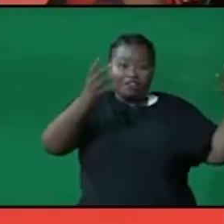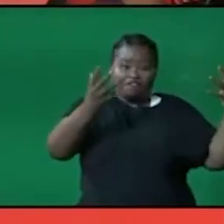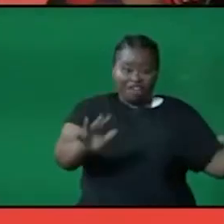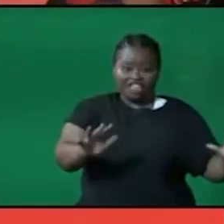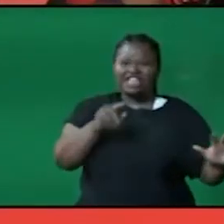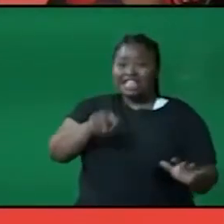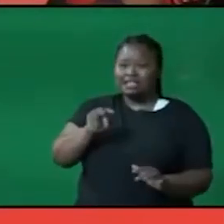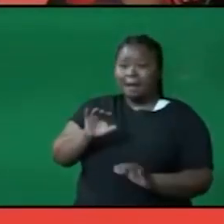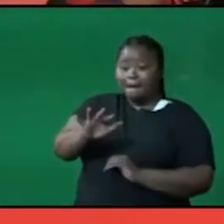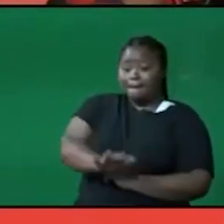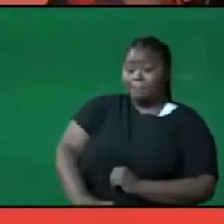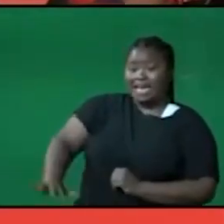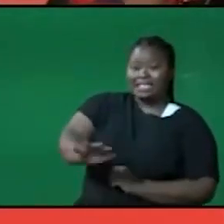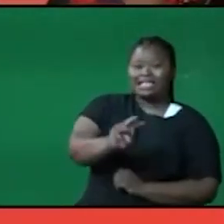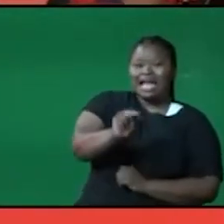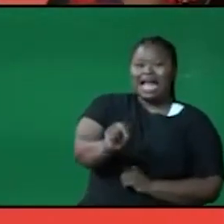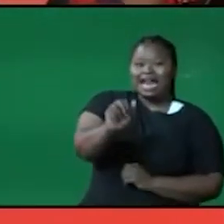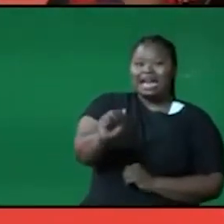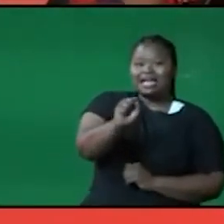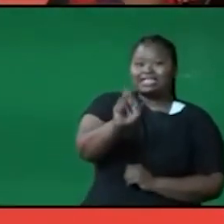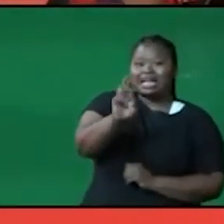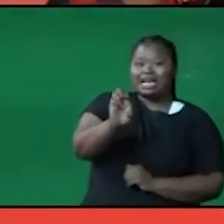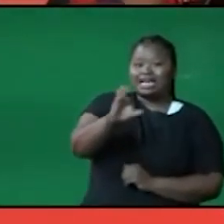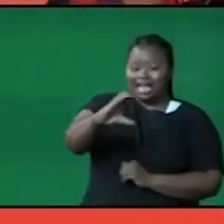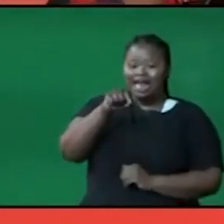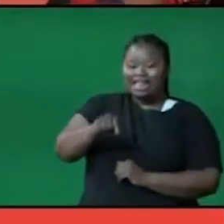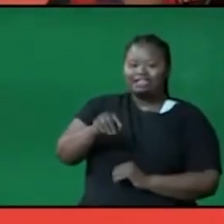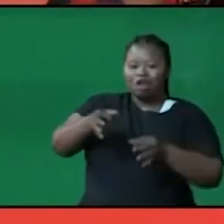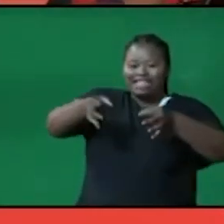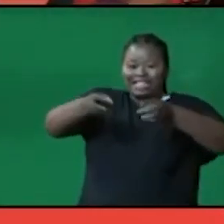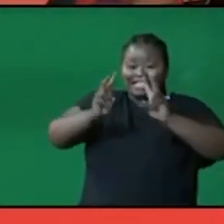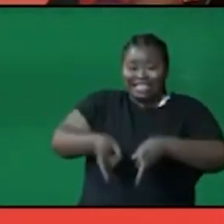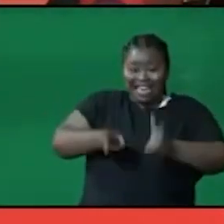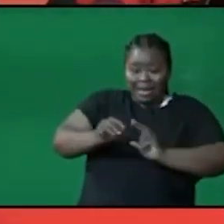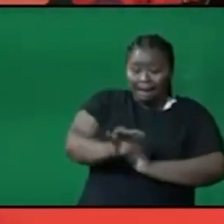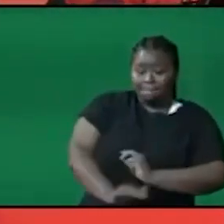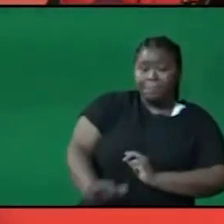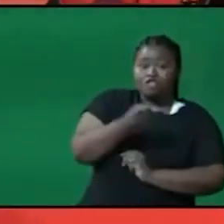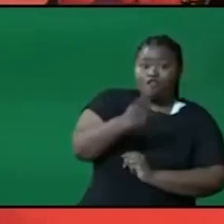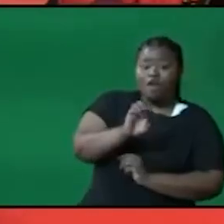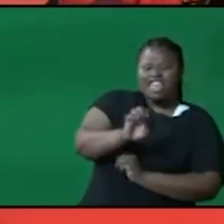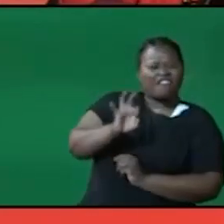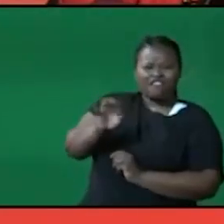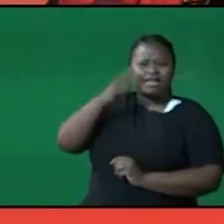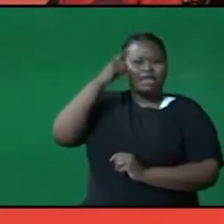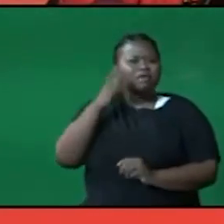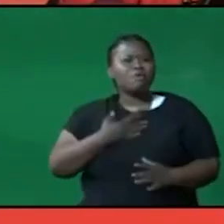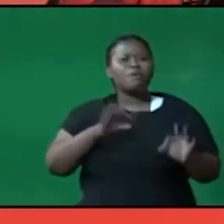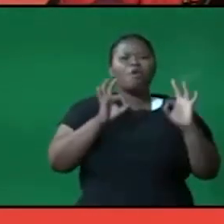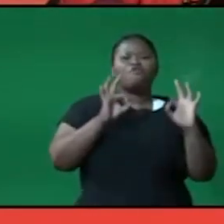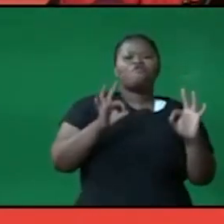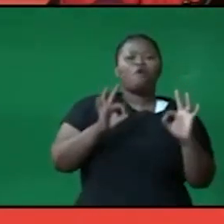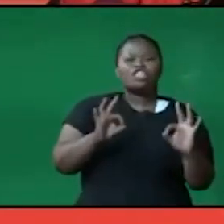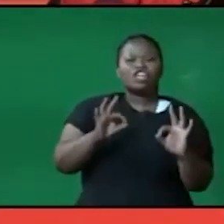this Nazareth a death place of the EFF. They thought the EFF was going to be officially